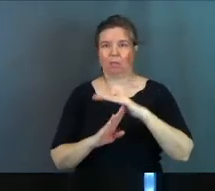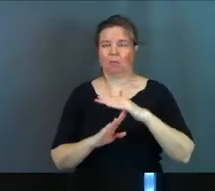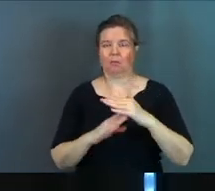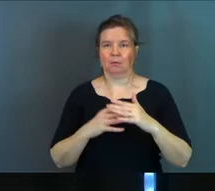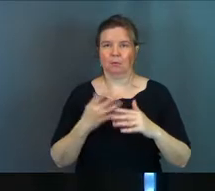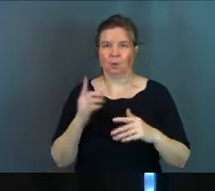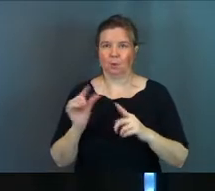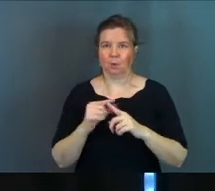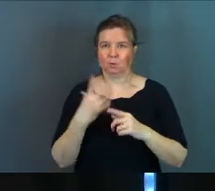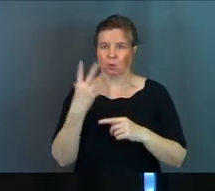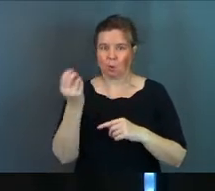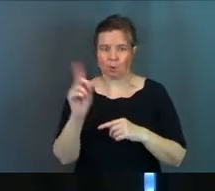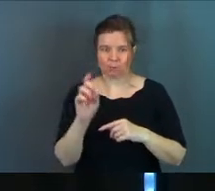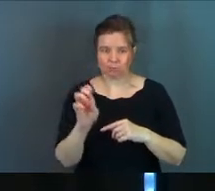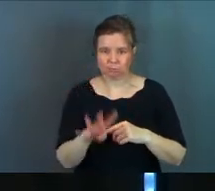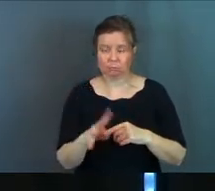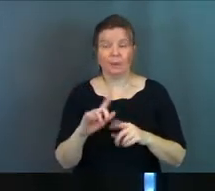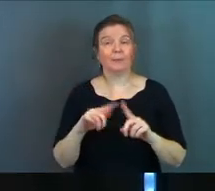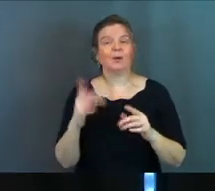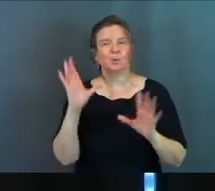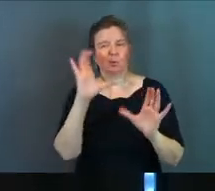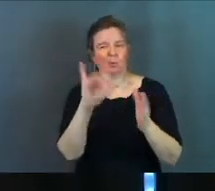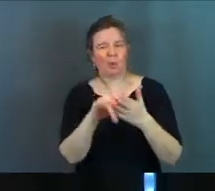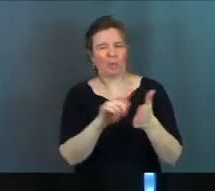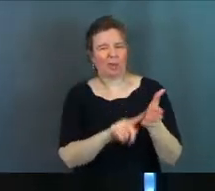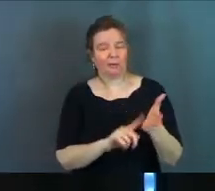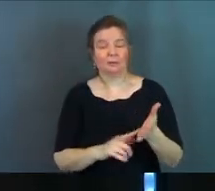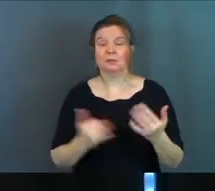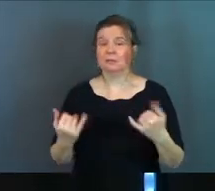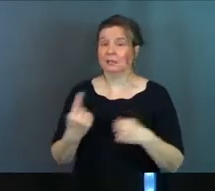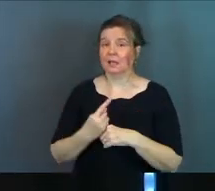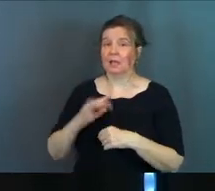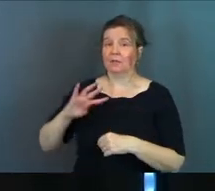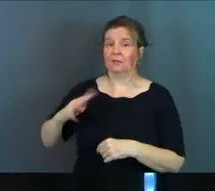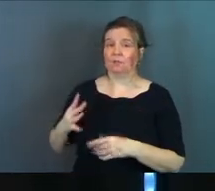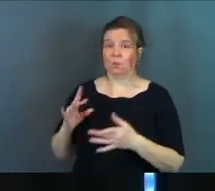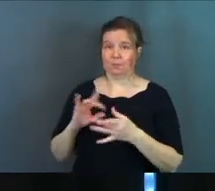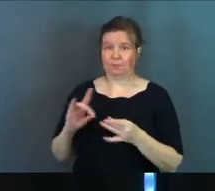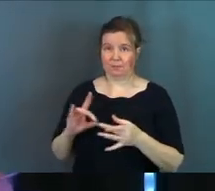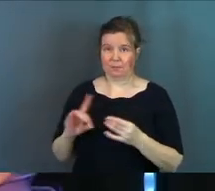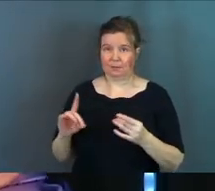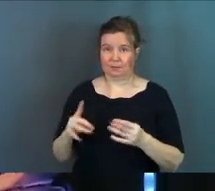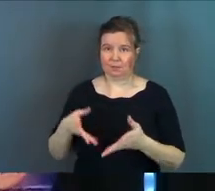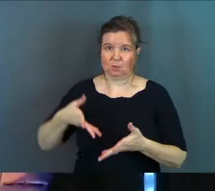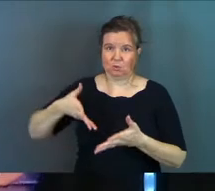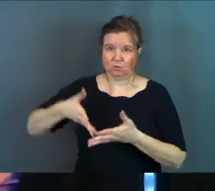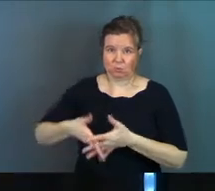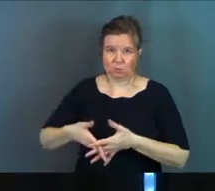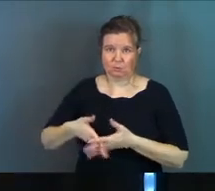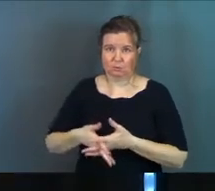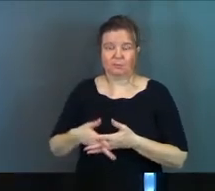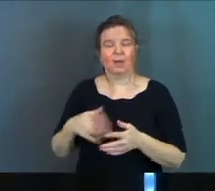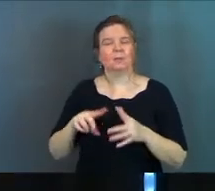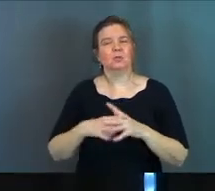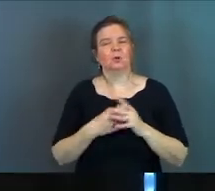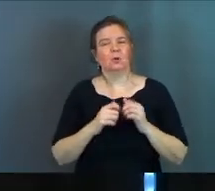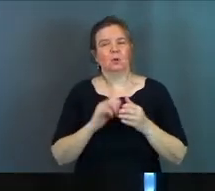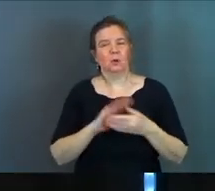going to explore that. But today, fourth message in Rooted. Let me start with a